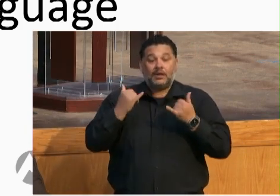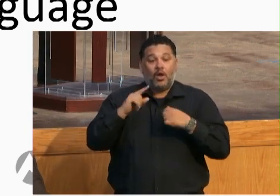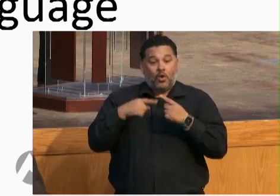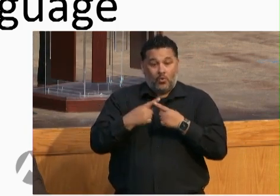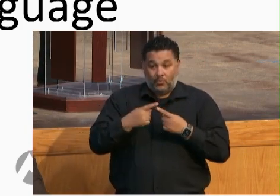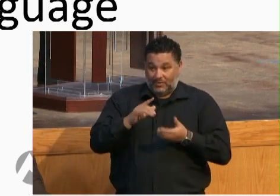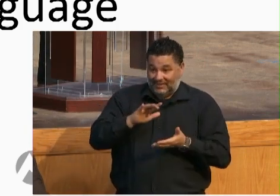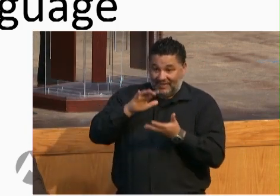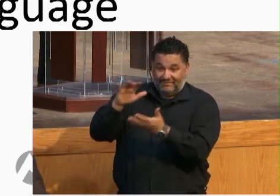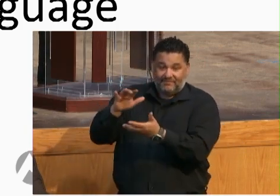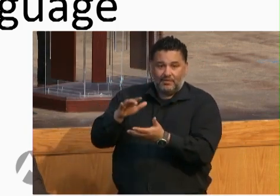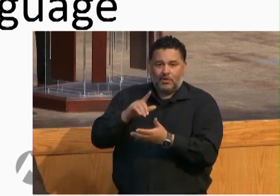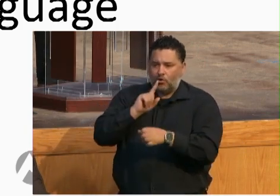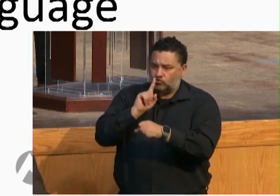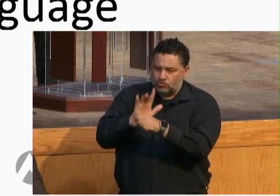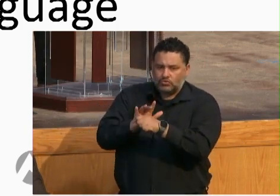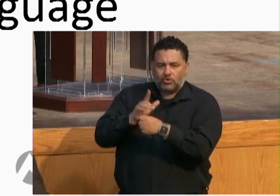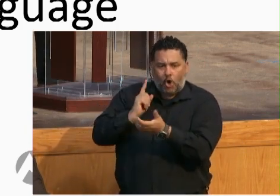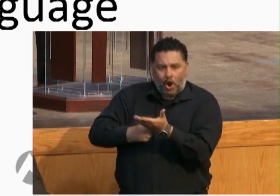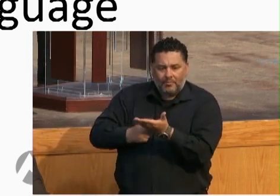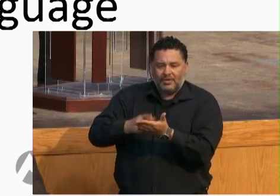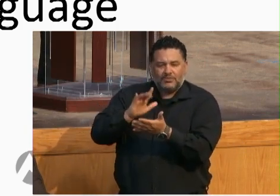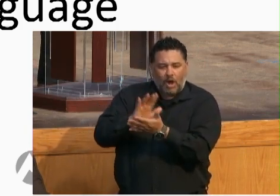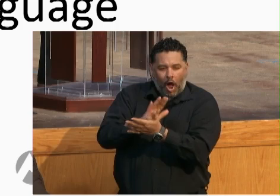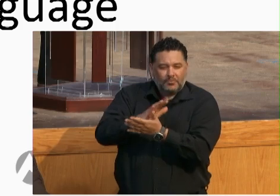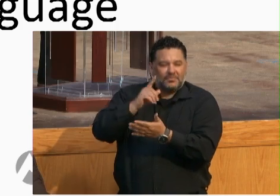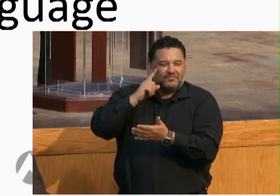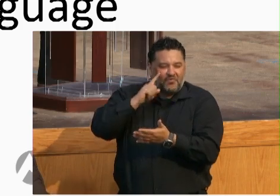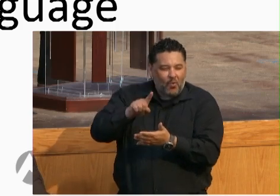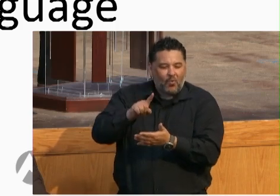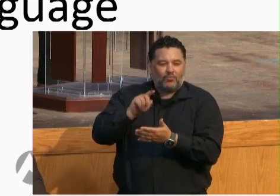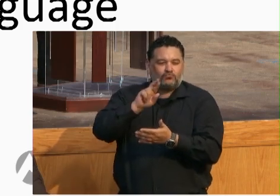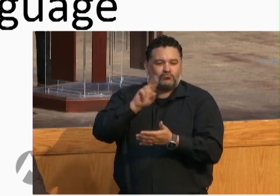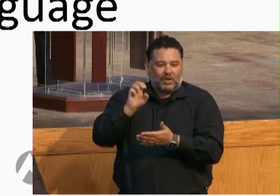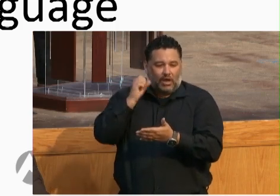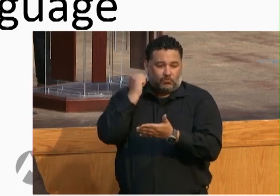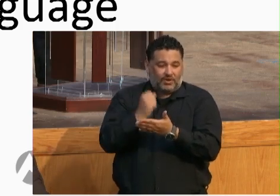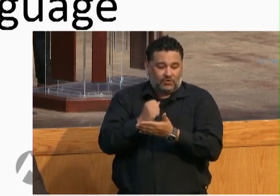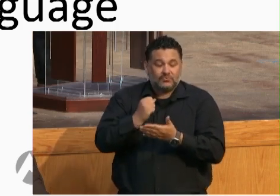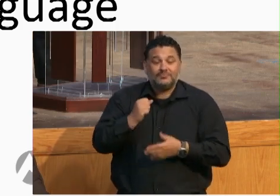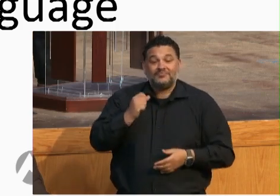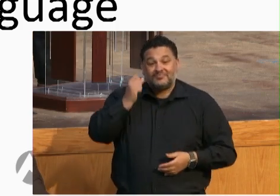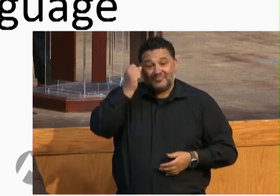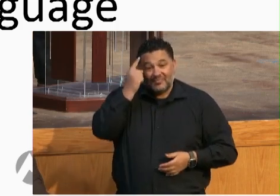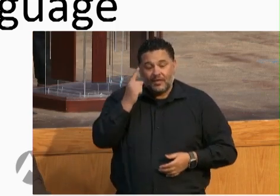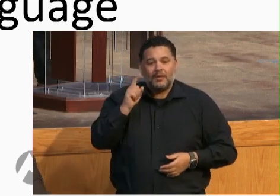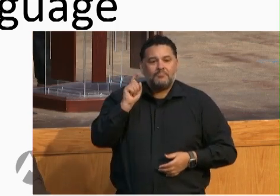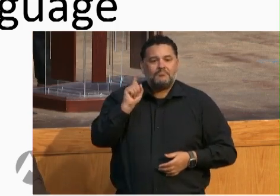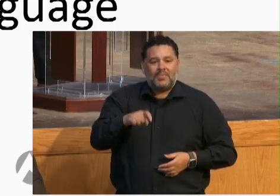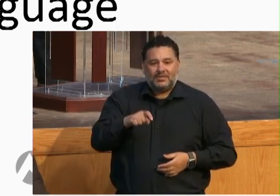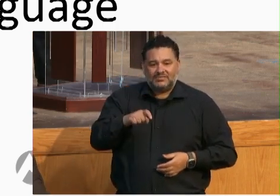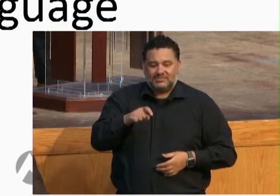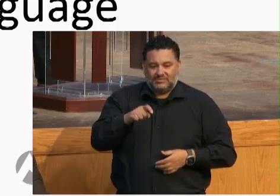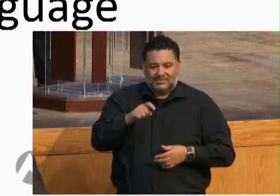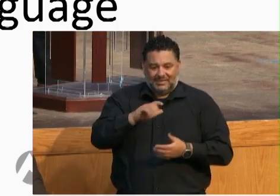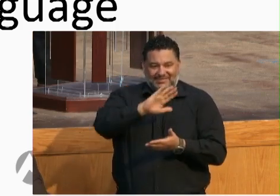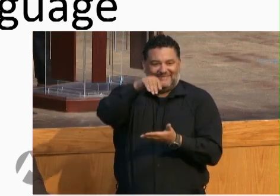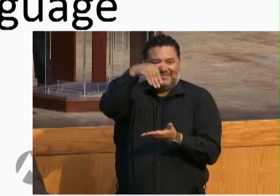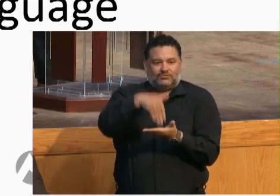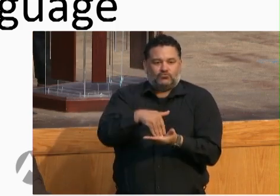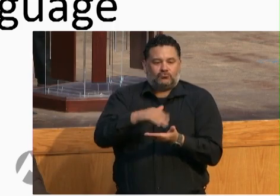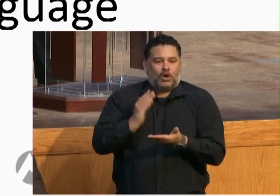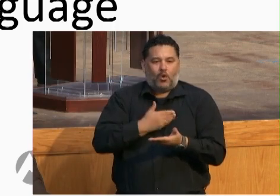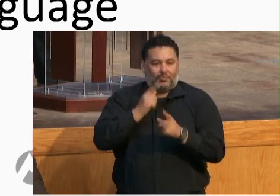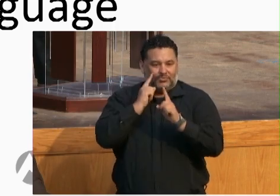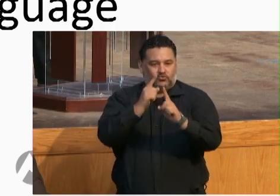assurance arguments, our documentation for reaccreditation, it has to center our mission. We